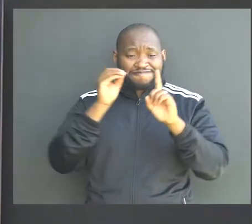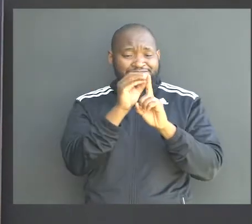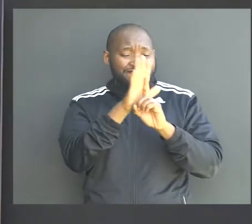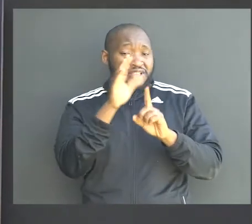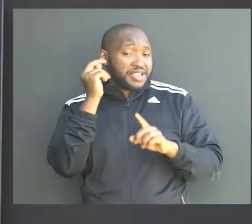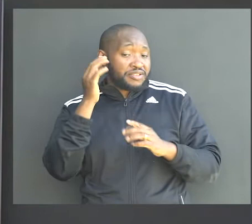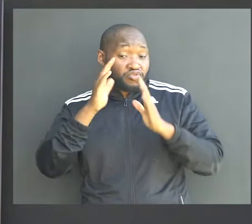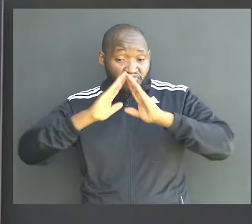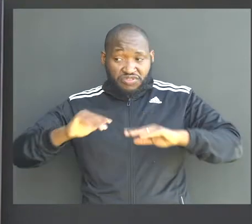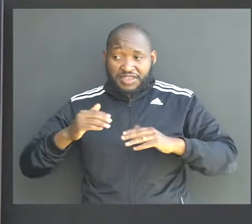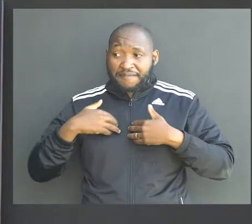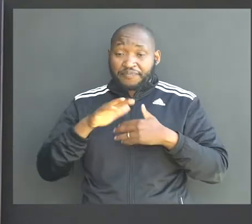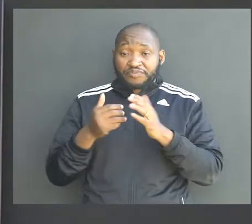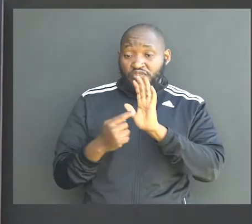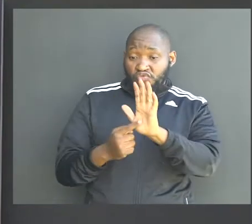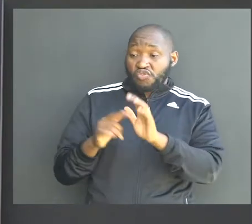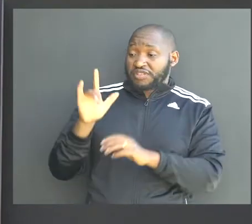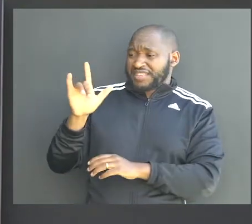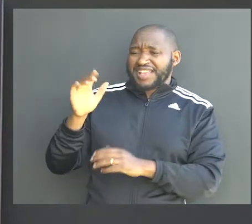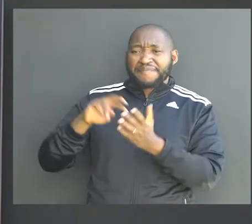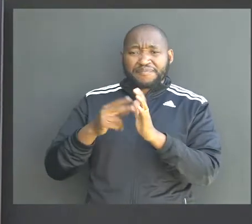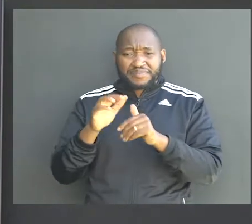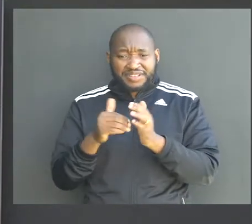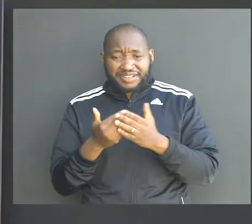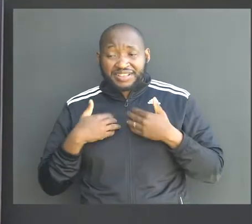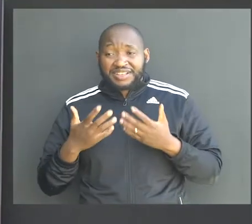be exposed to a deaf person. But today, at least we see this idea